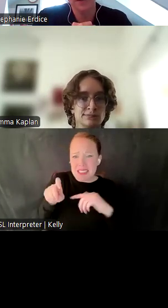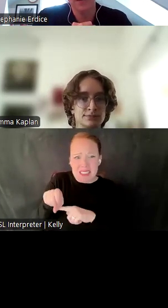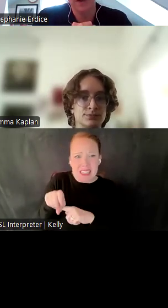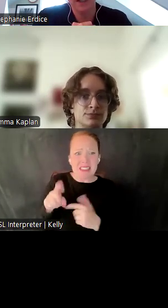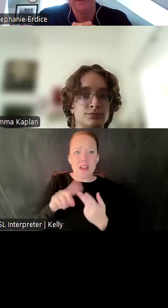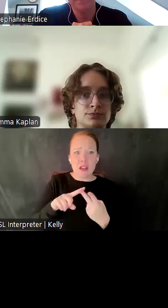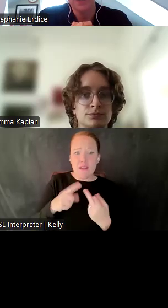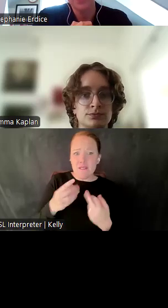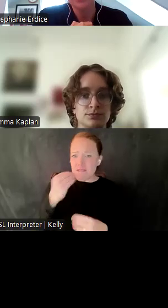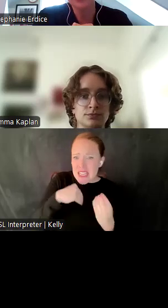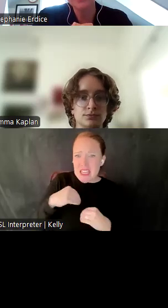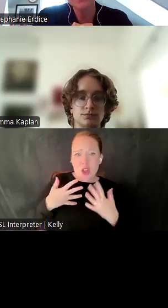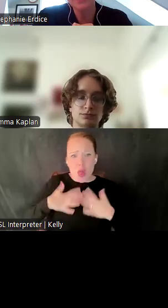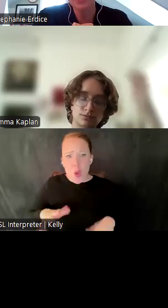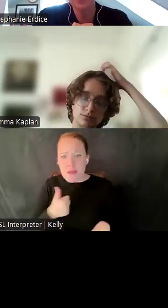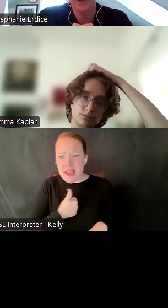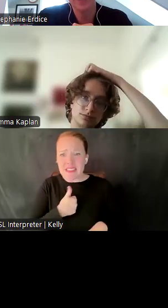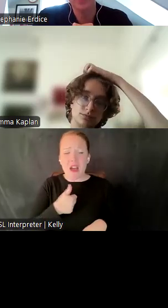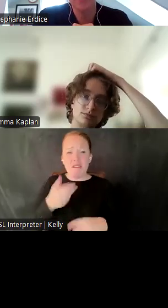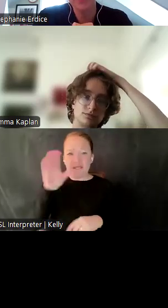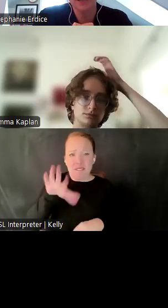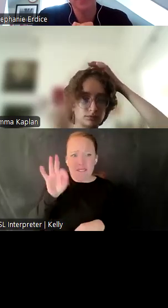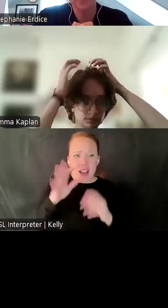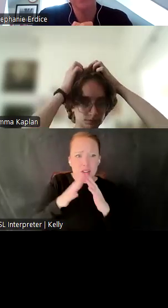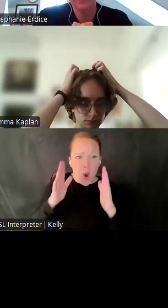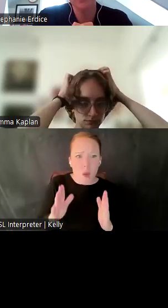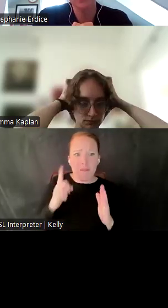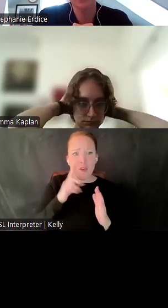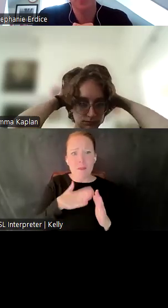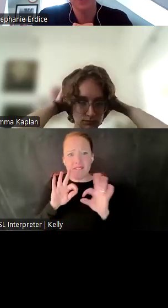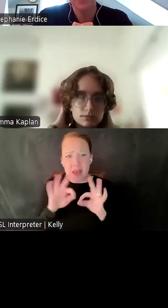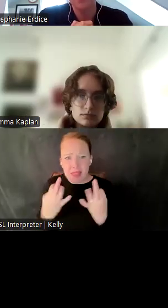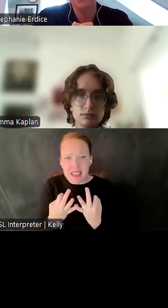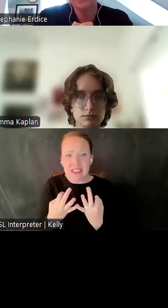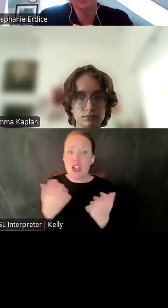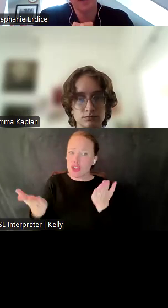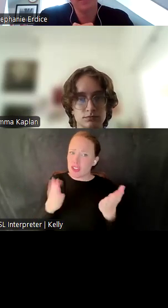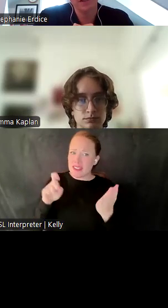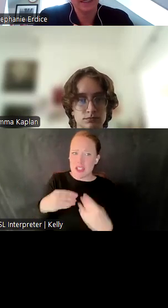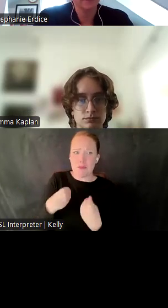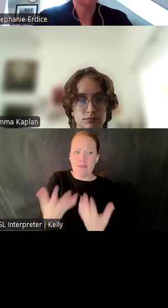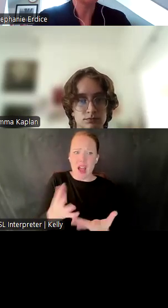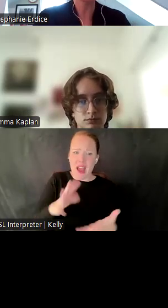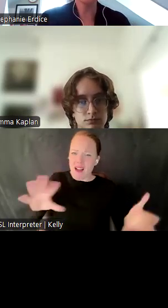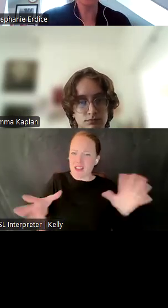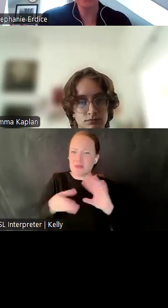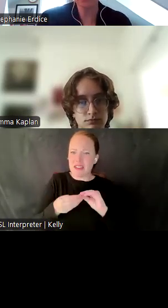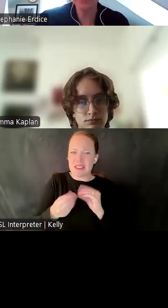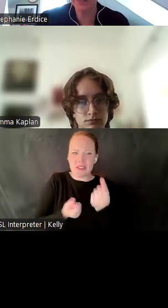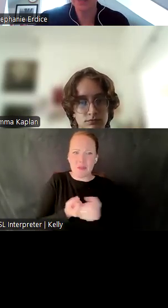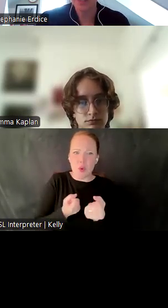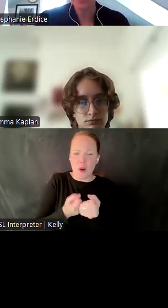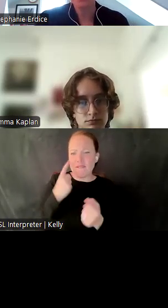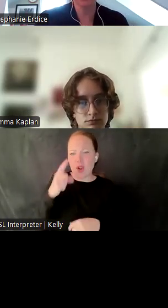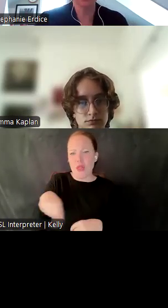shelter themselves and their family. Services need to provide the comprehensive and flexible support that these survivors need. And I